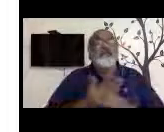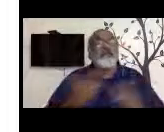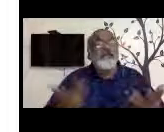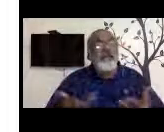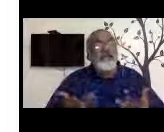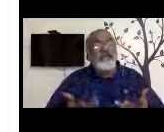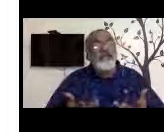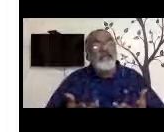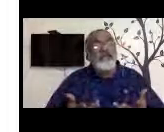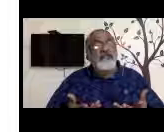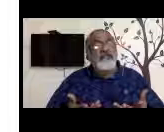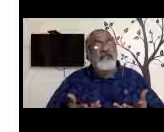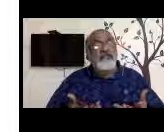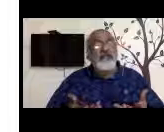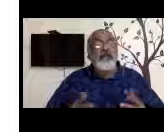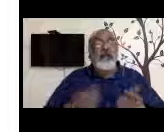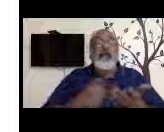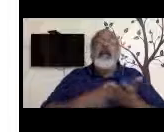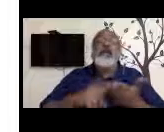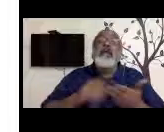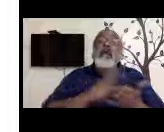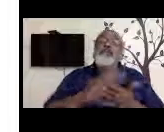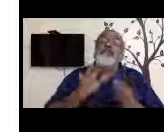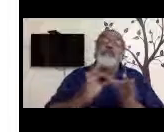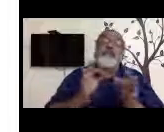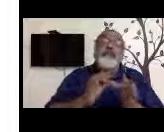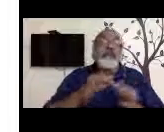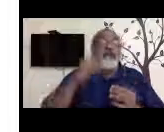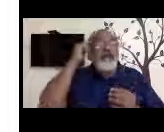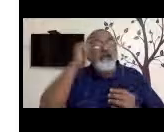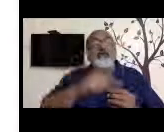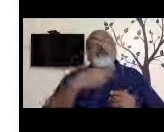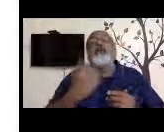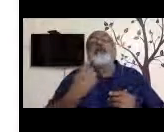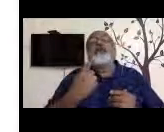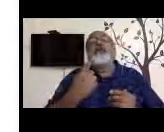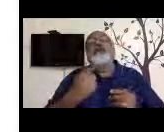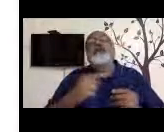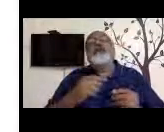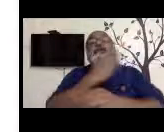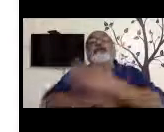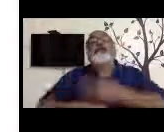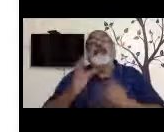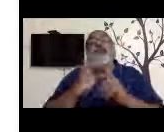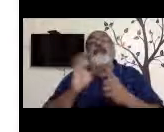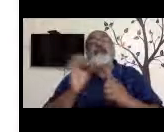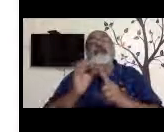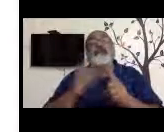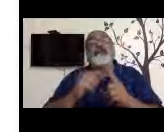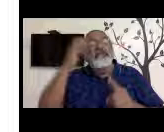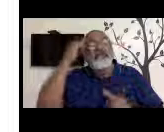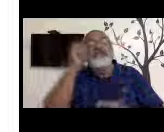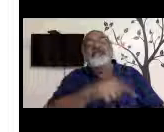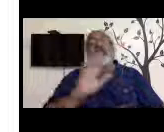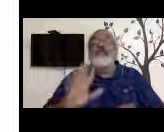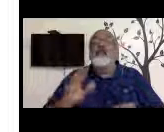is acknowledged only by the disability department and not the health department. Whereas health department